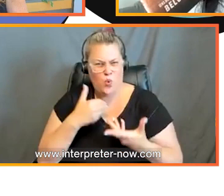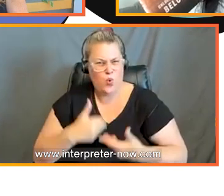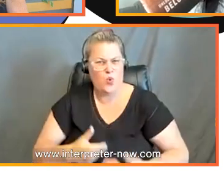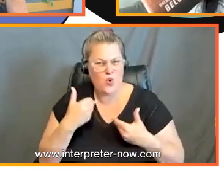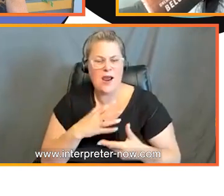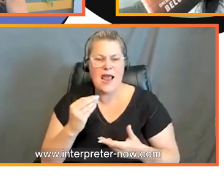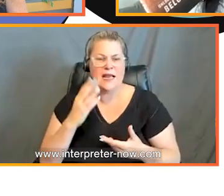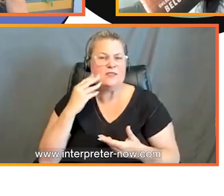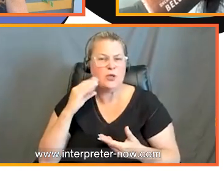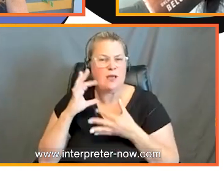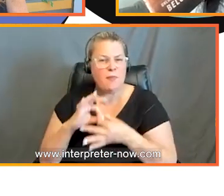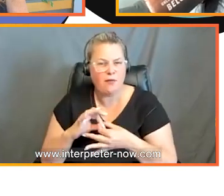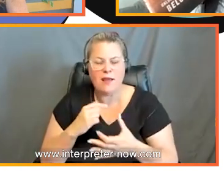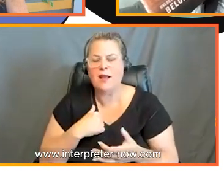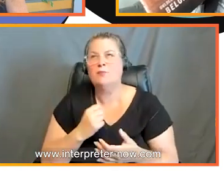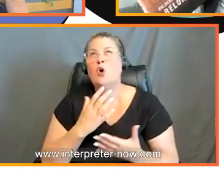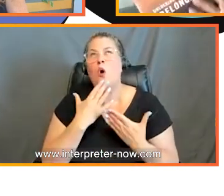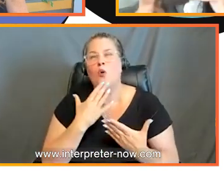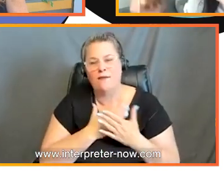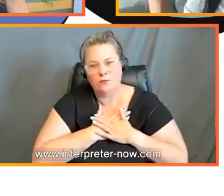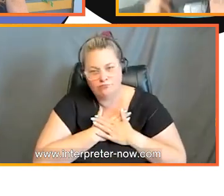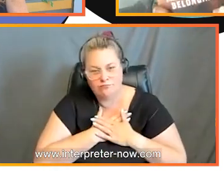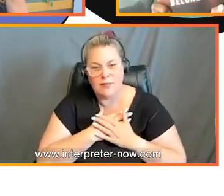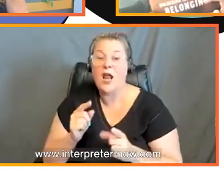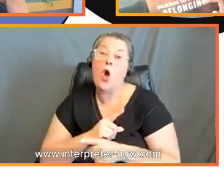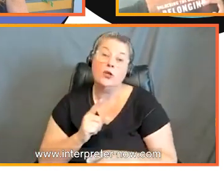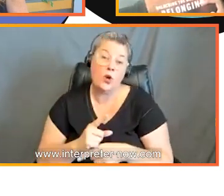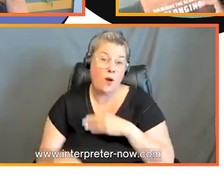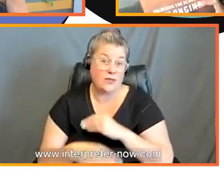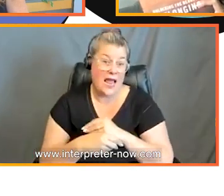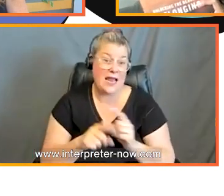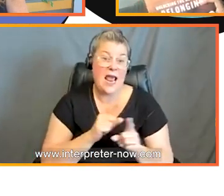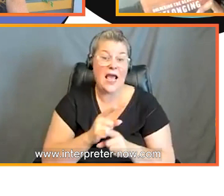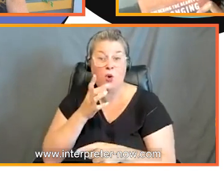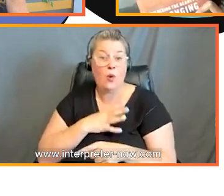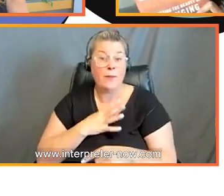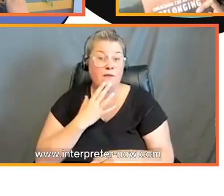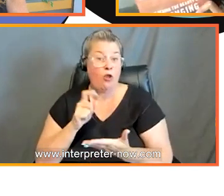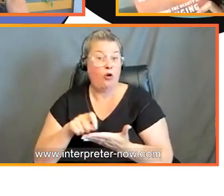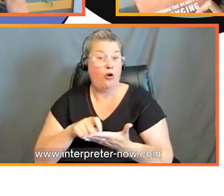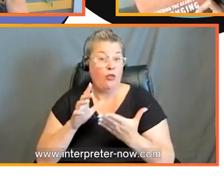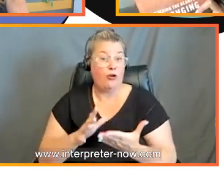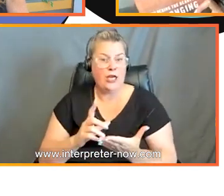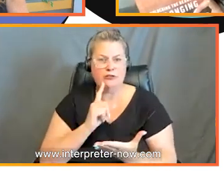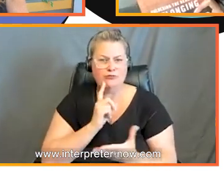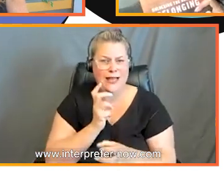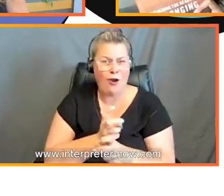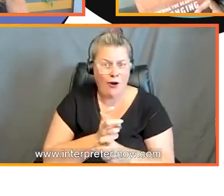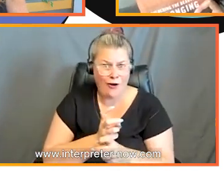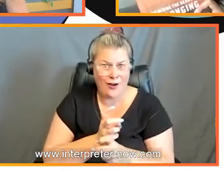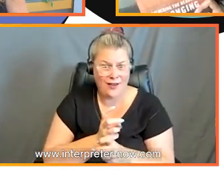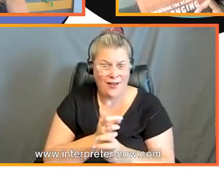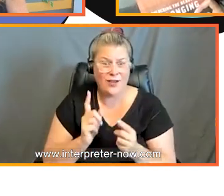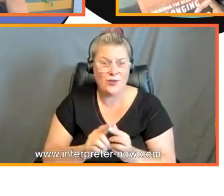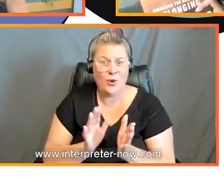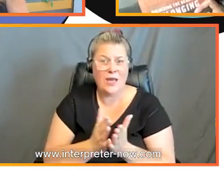experience belonging. And I'm just so grateful. So, and let me also add, as a woman of color author, it is really